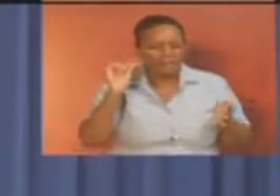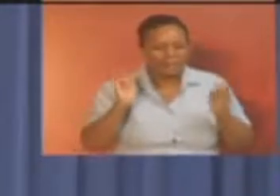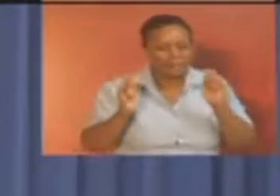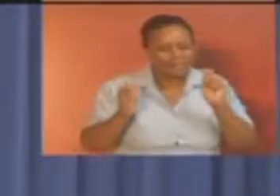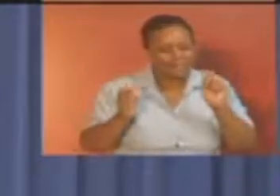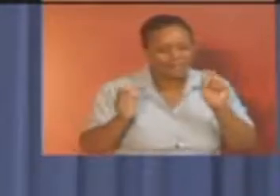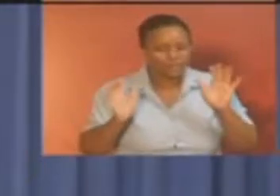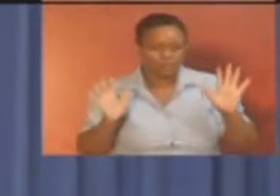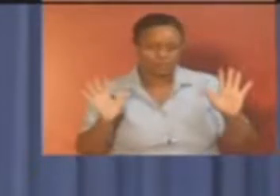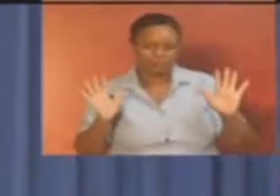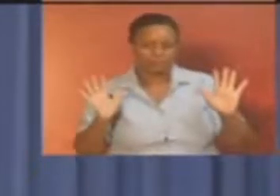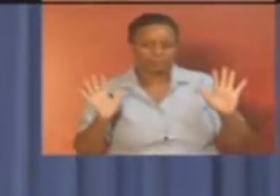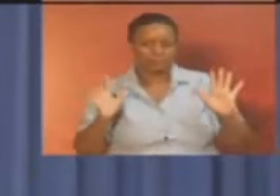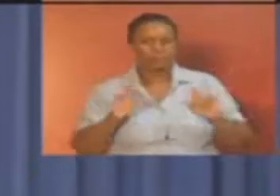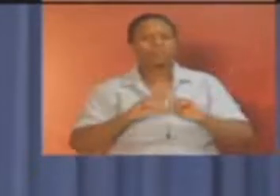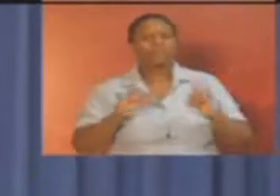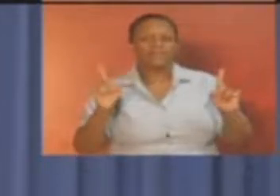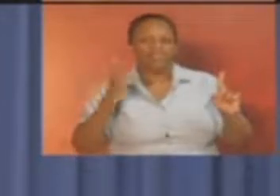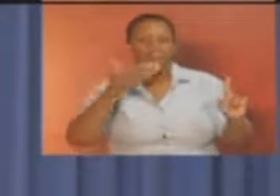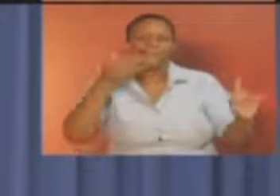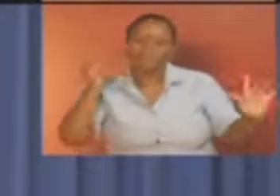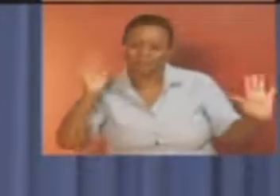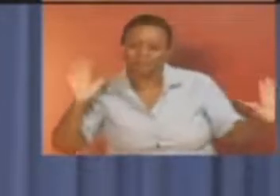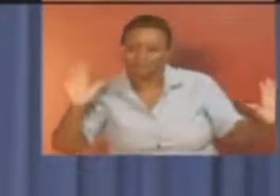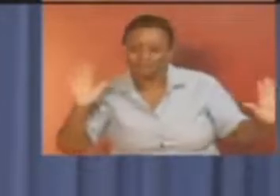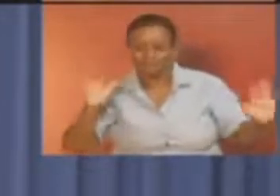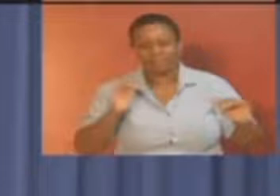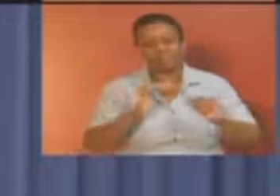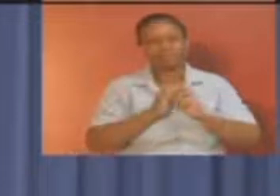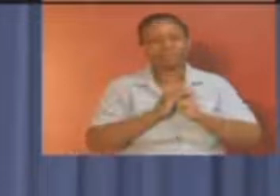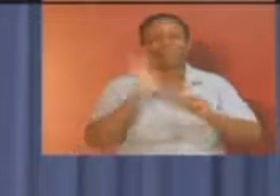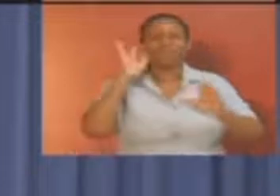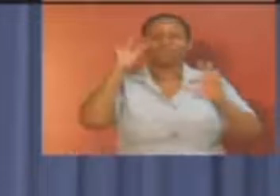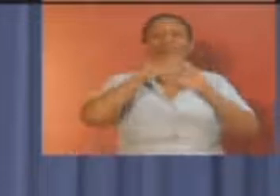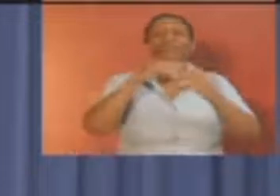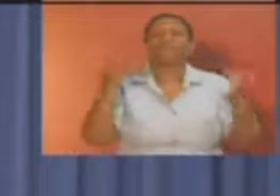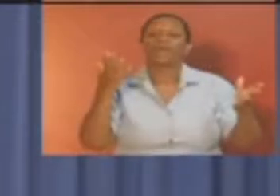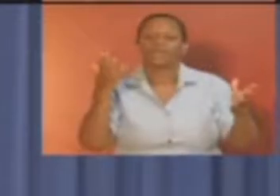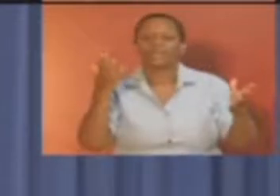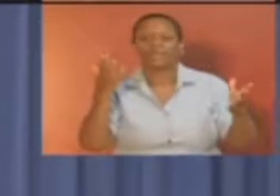because let me tell you what the packages will contain. Sweet potato,